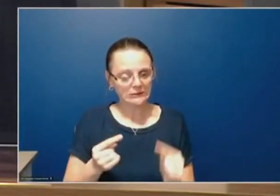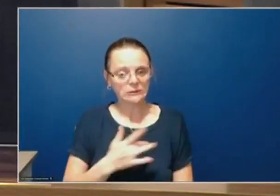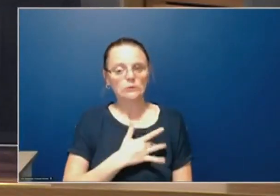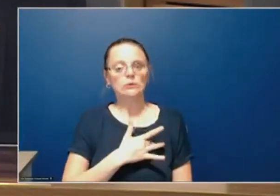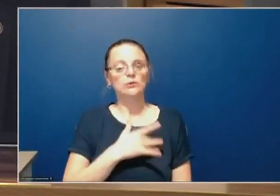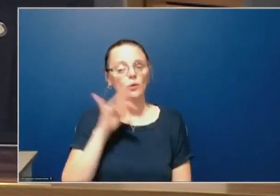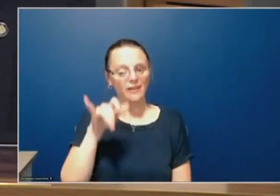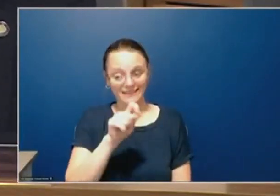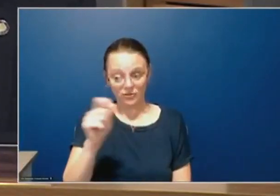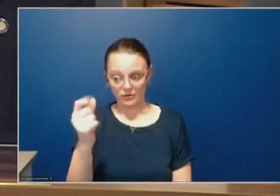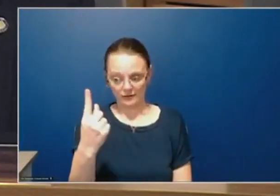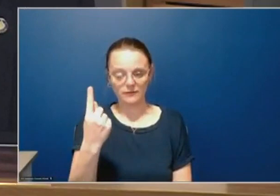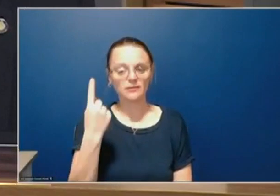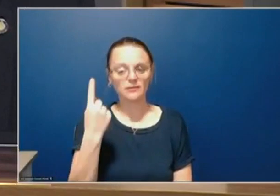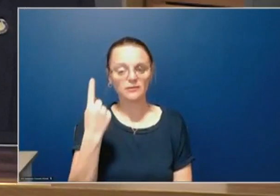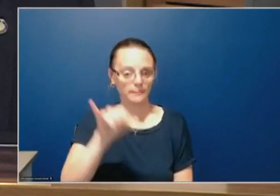place.